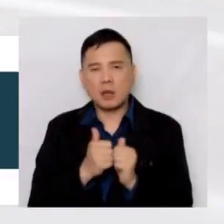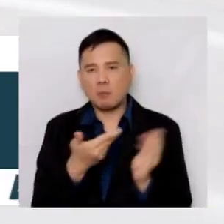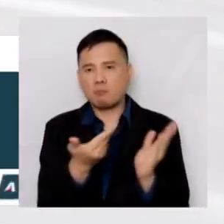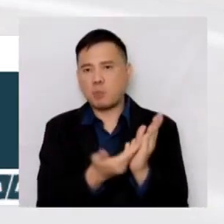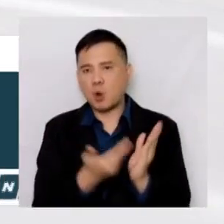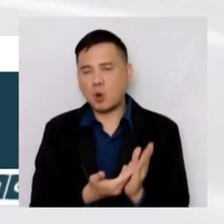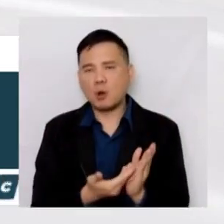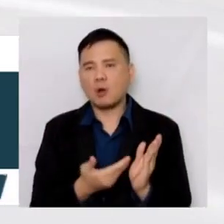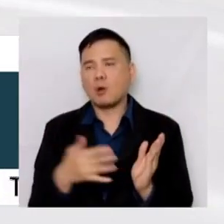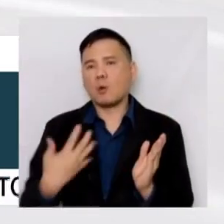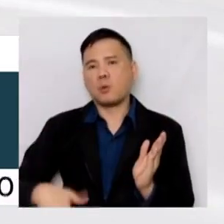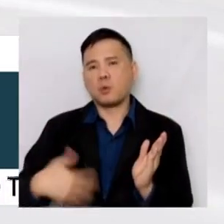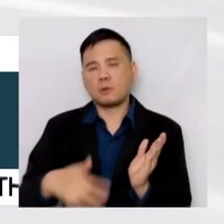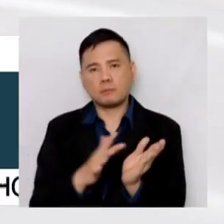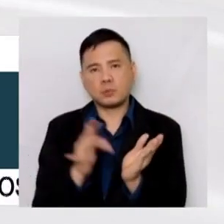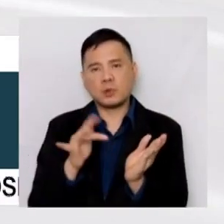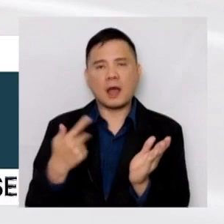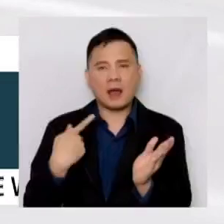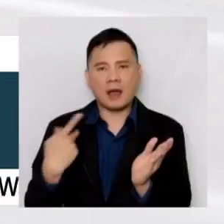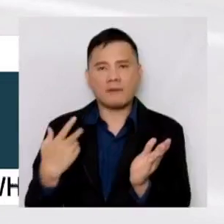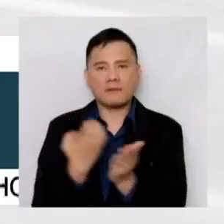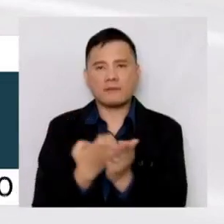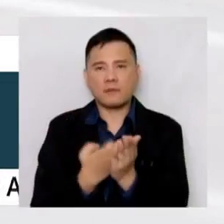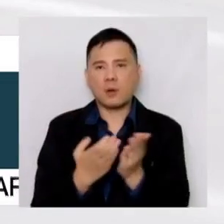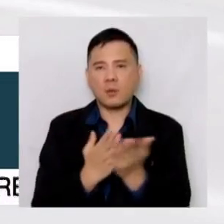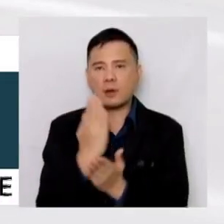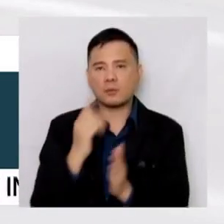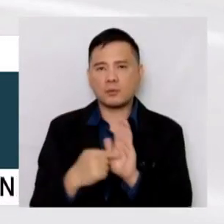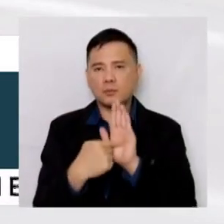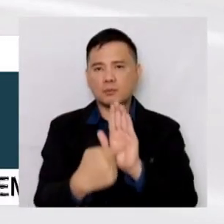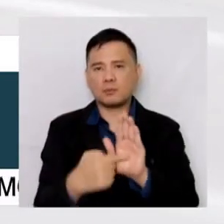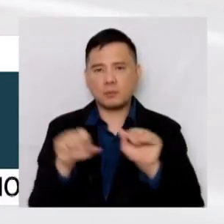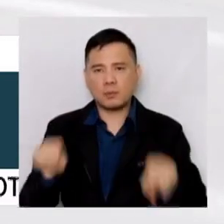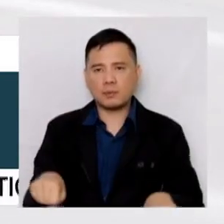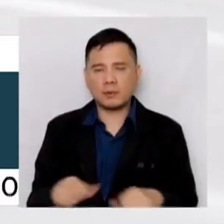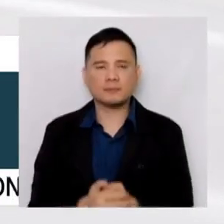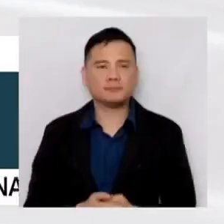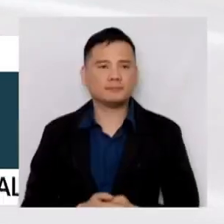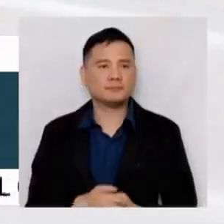full advantage of our economic rights. Next topic, Mr. Secretary.